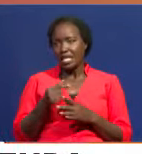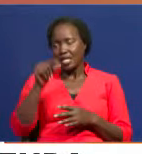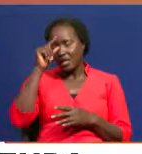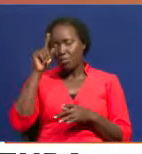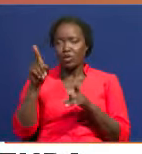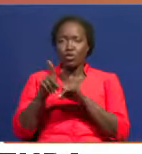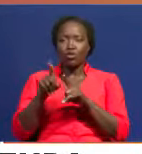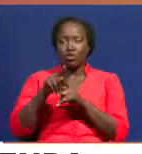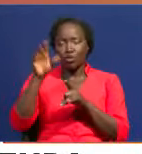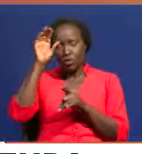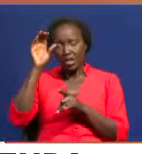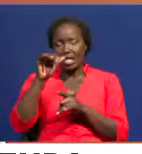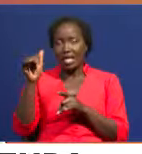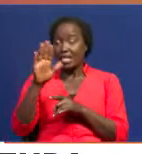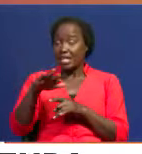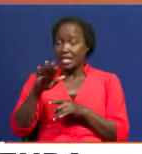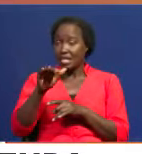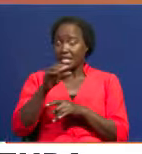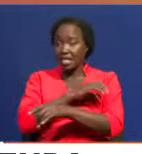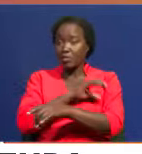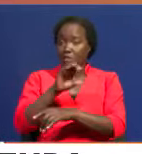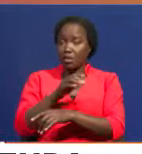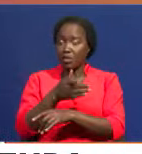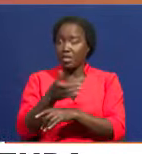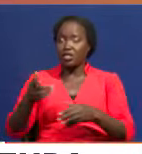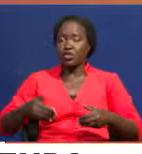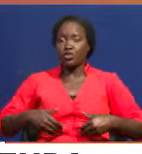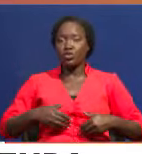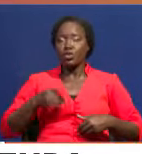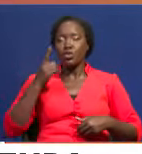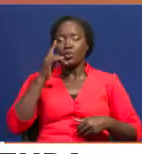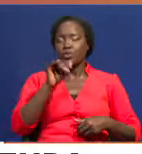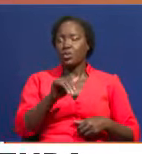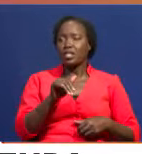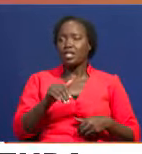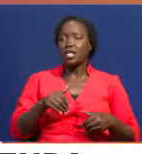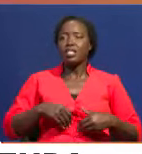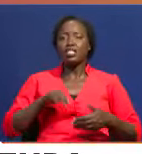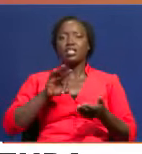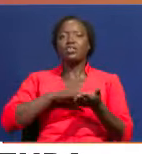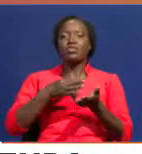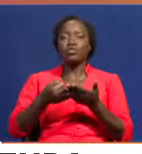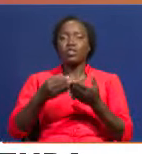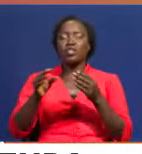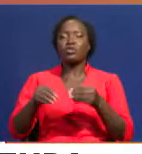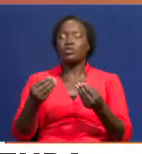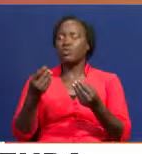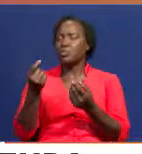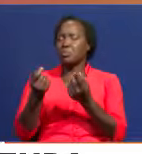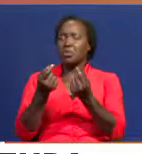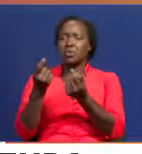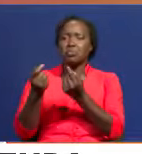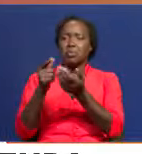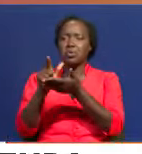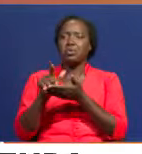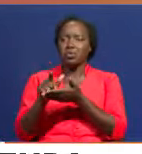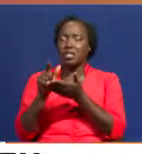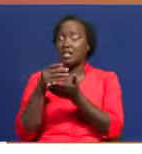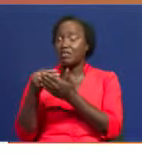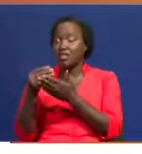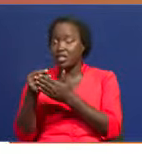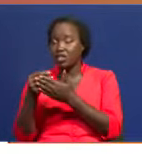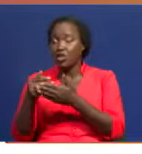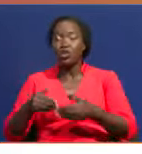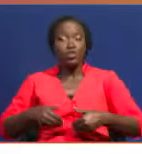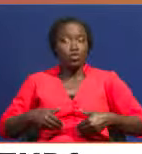also look in other avenues that can empower these youths. We saw that there was the youth fund that was giving small loans and small finances to